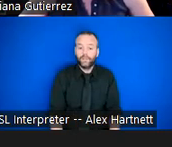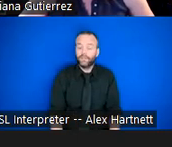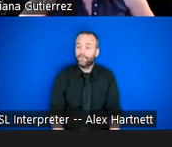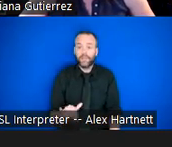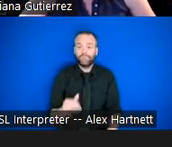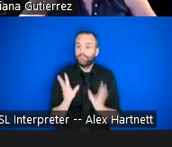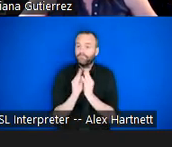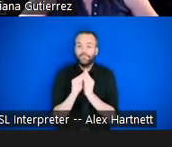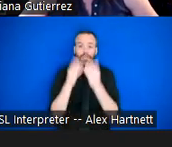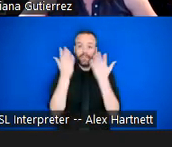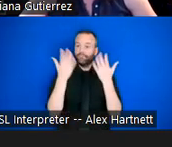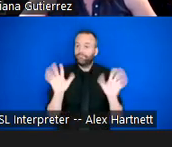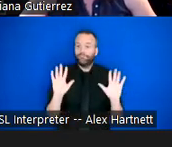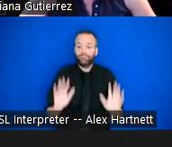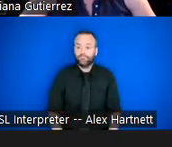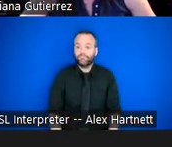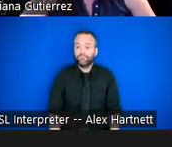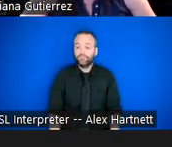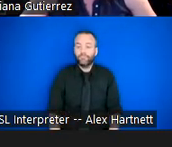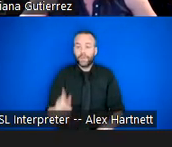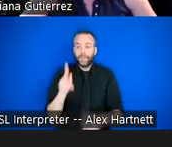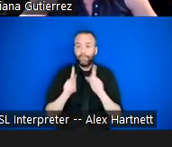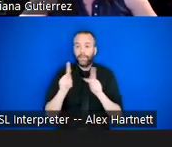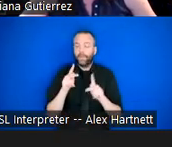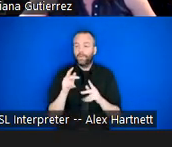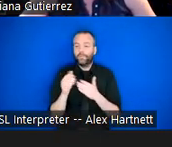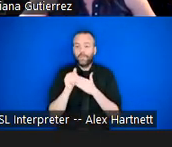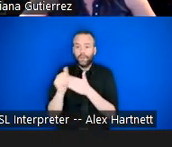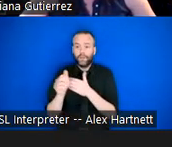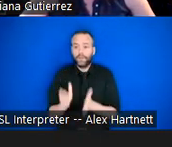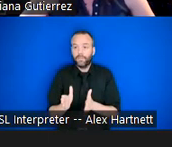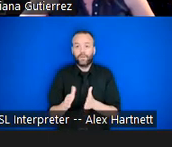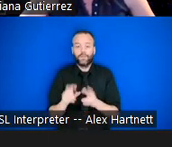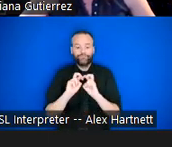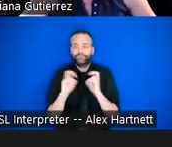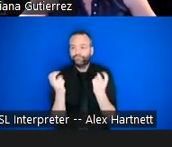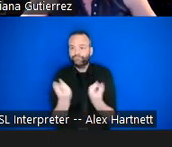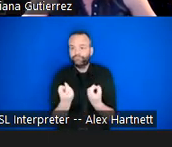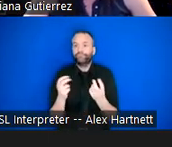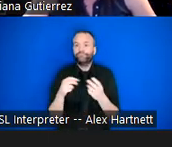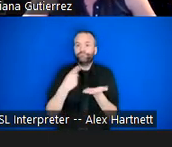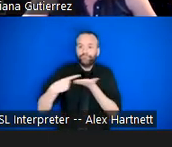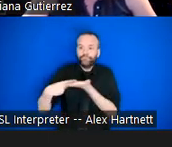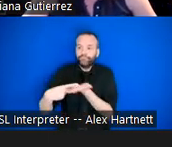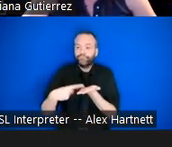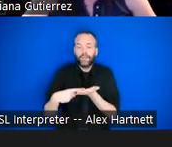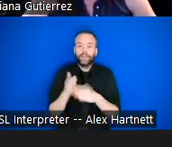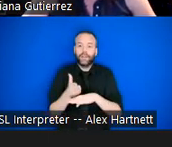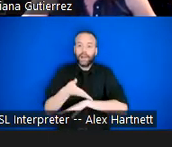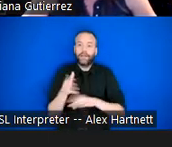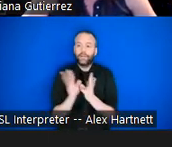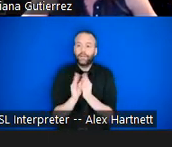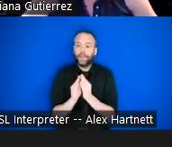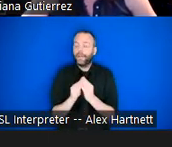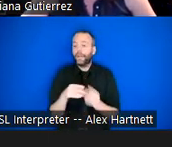us in leadership will stick around, Paul and Rob, if you can, for a few more minutes, if any final questions or thoughts come in. But otherwise, thank